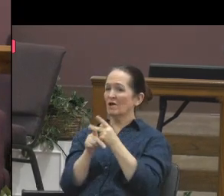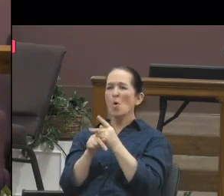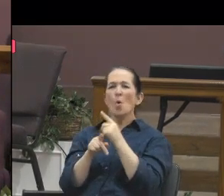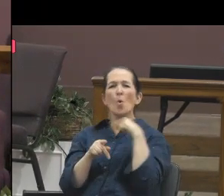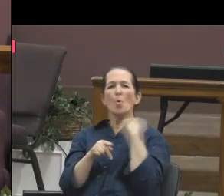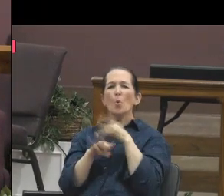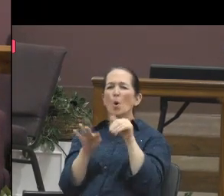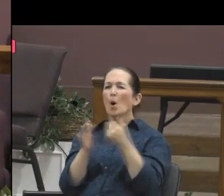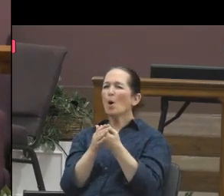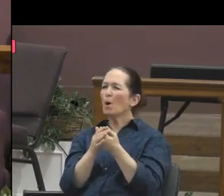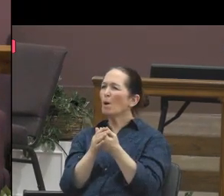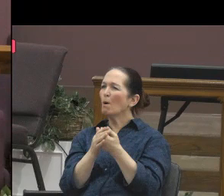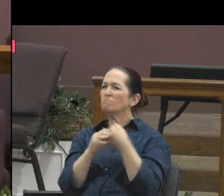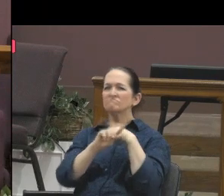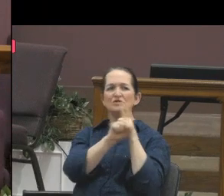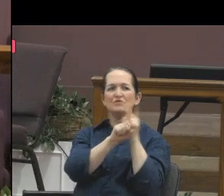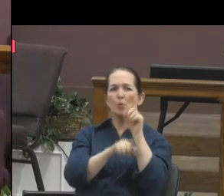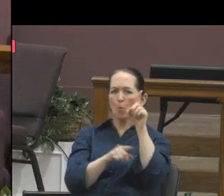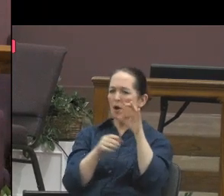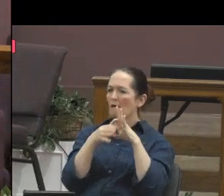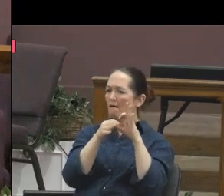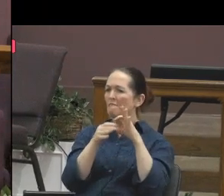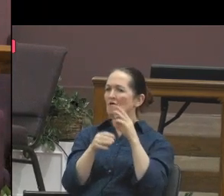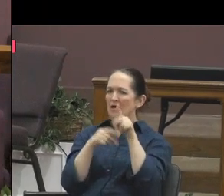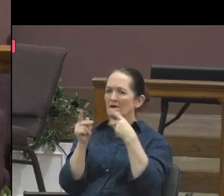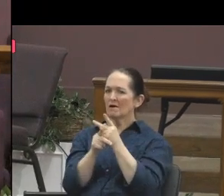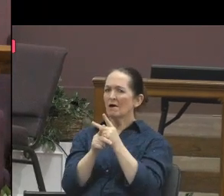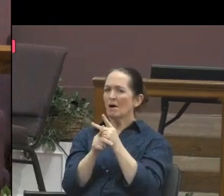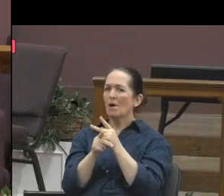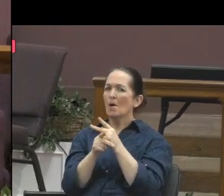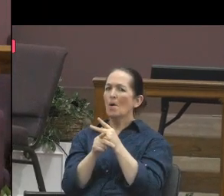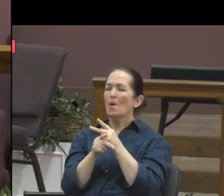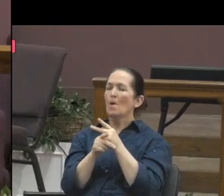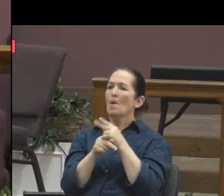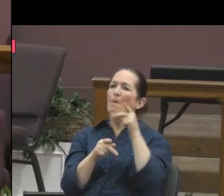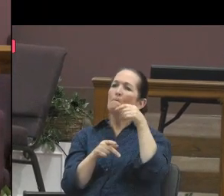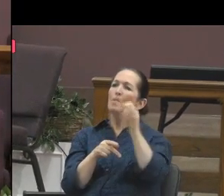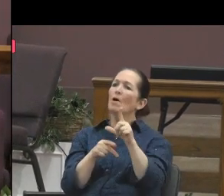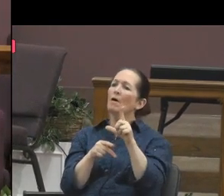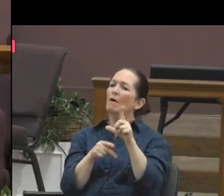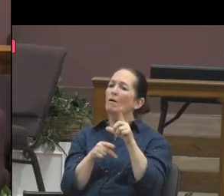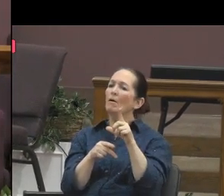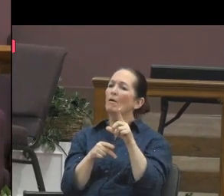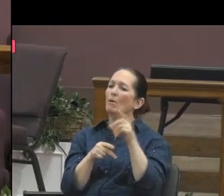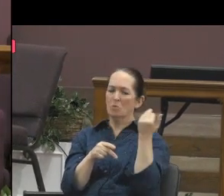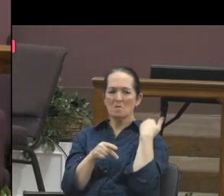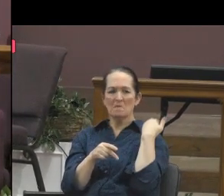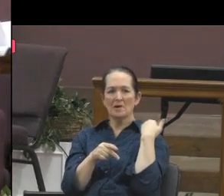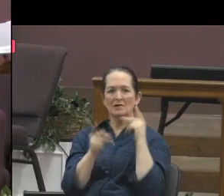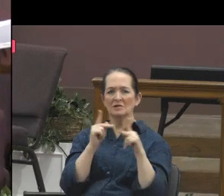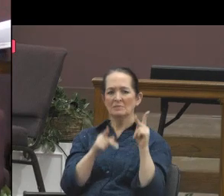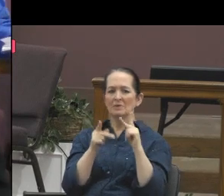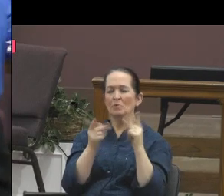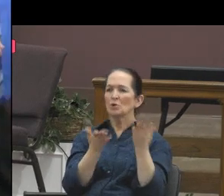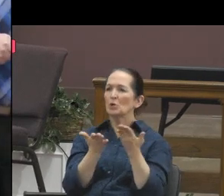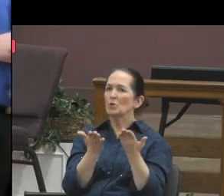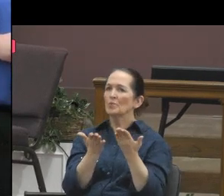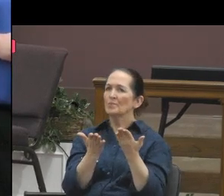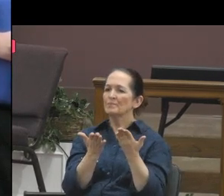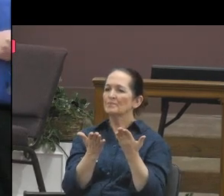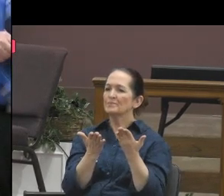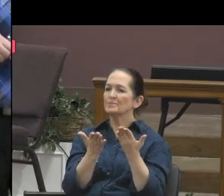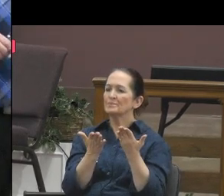We're all one of a kind. In fact, Paul goes on to remind the people here